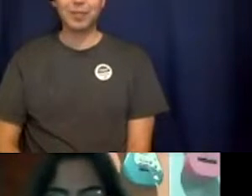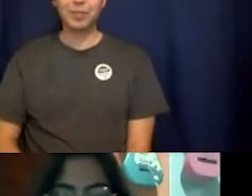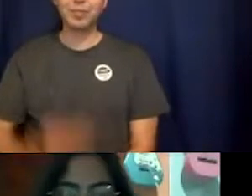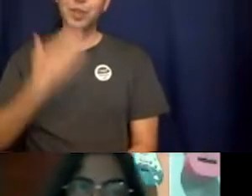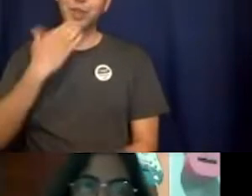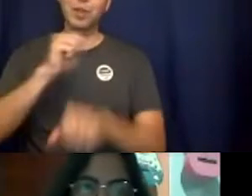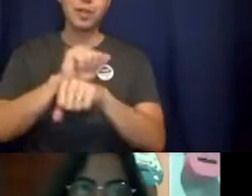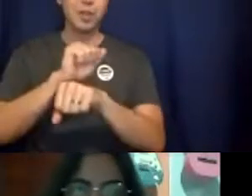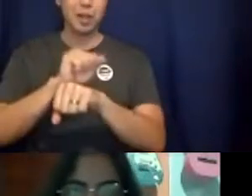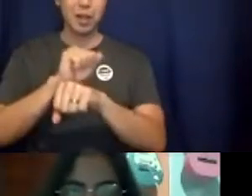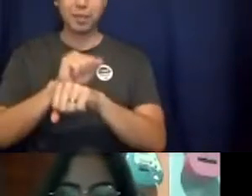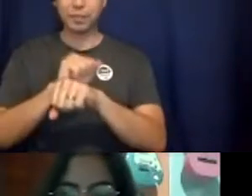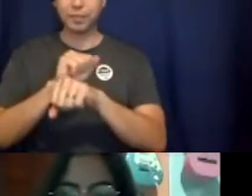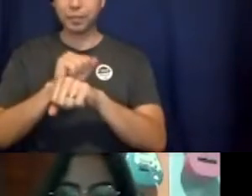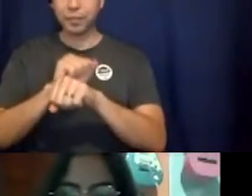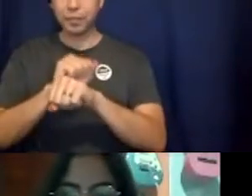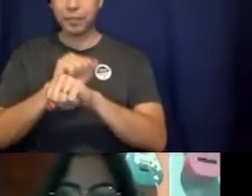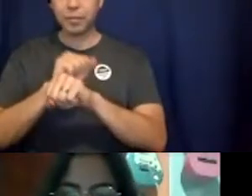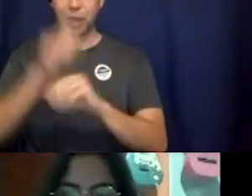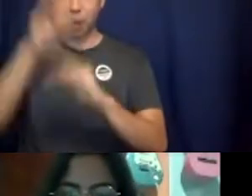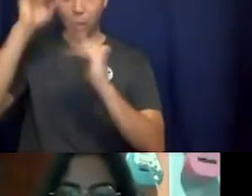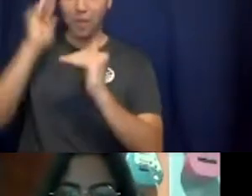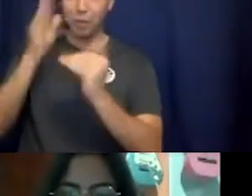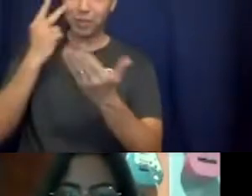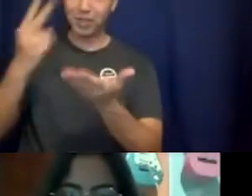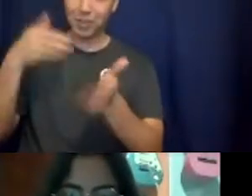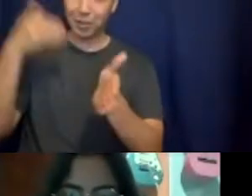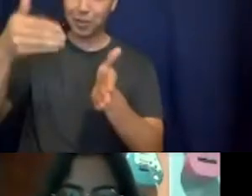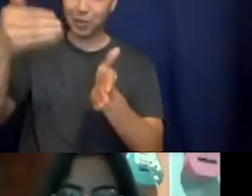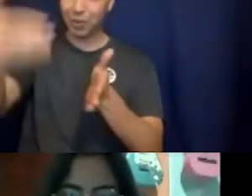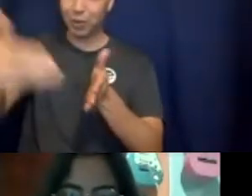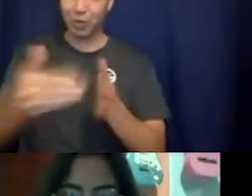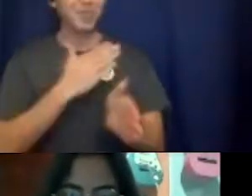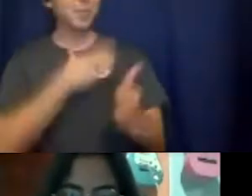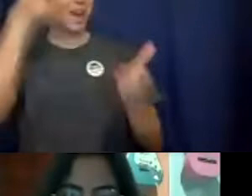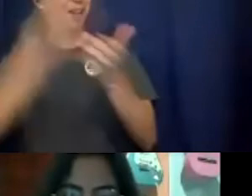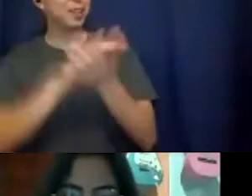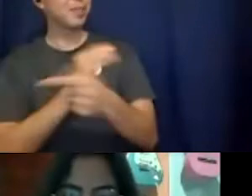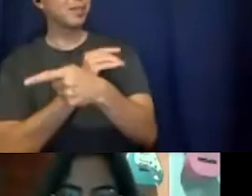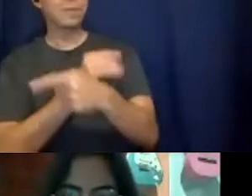janky bubble wrap, but I was able to do this.